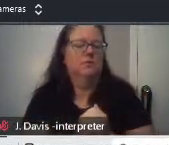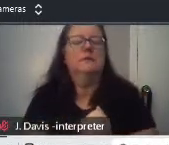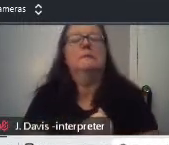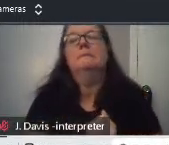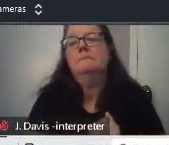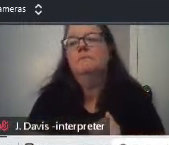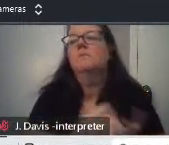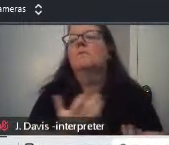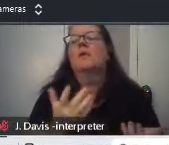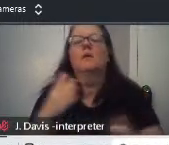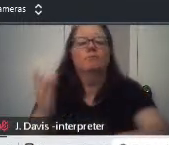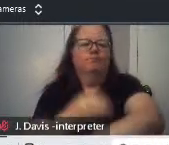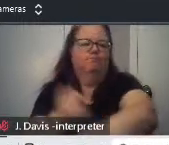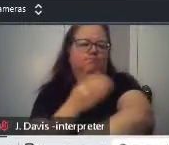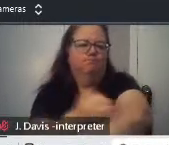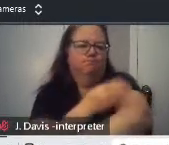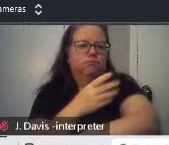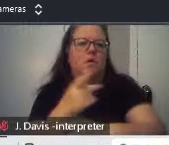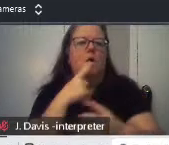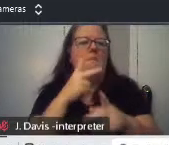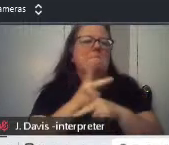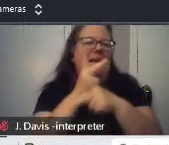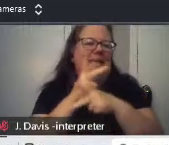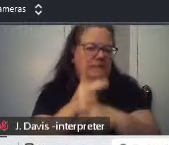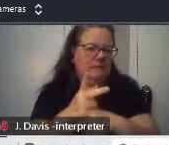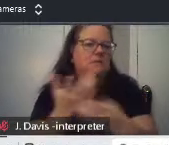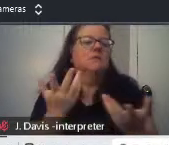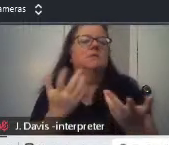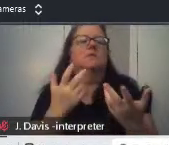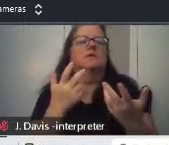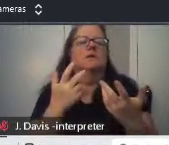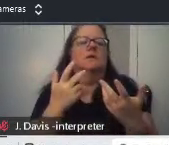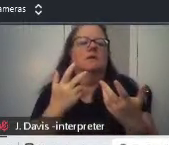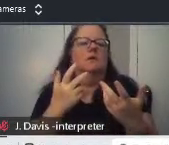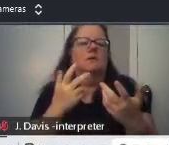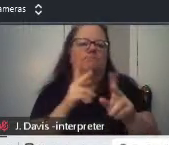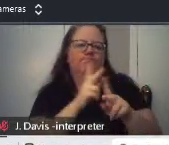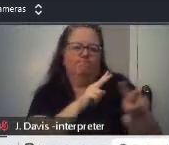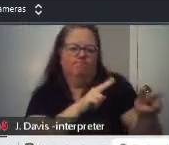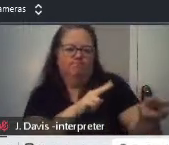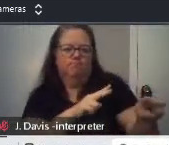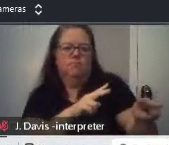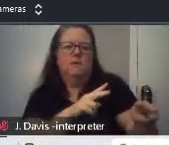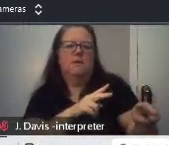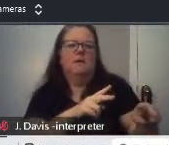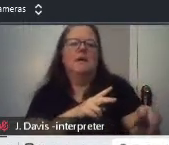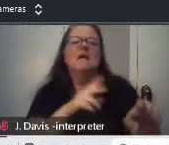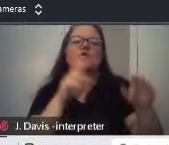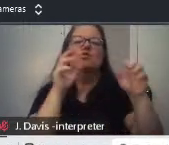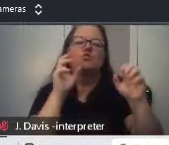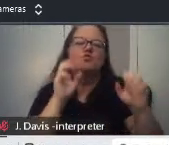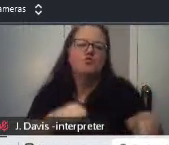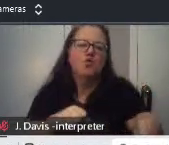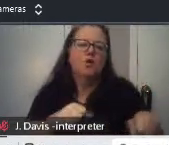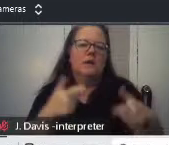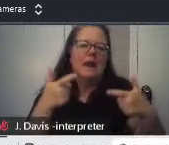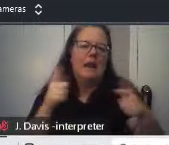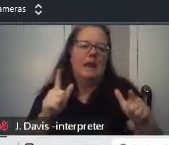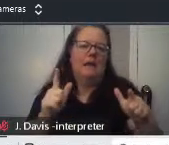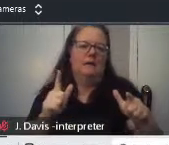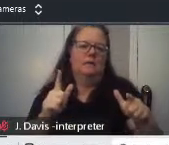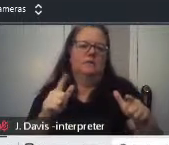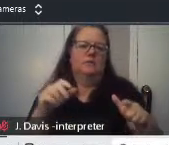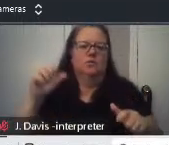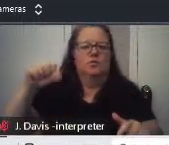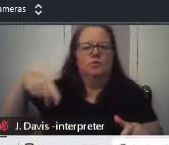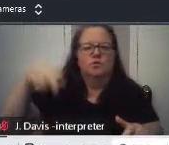continued maintenance and security of the property, it does present, the opportunity for casual entry. And we've seen that with a number of buildings